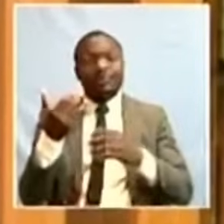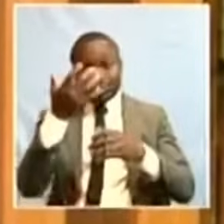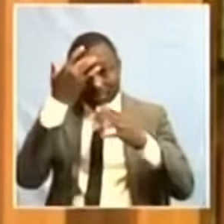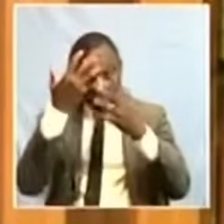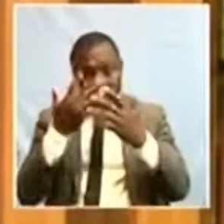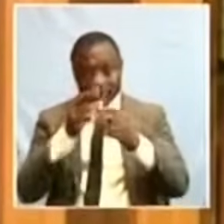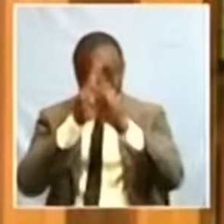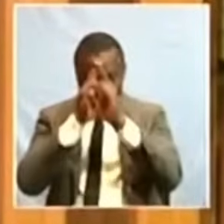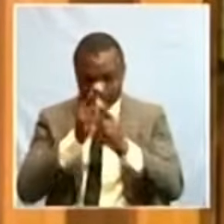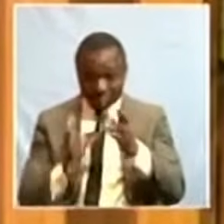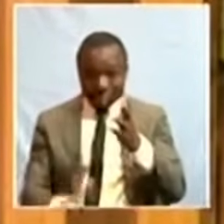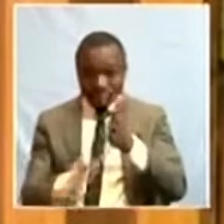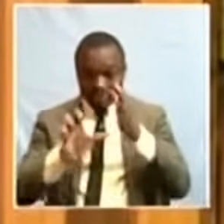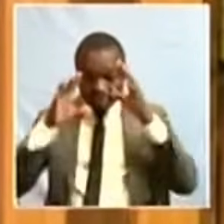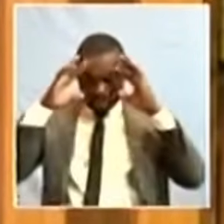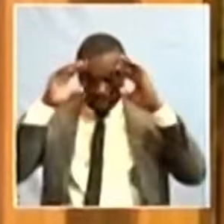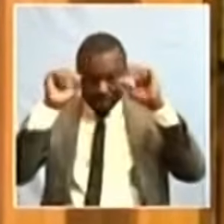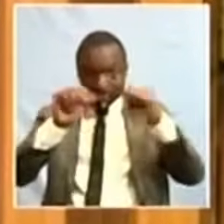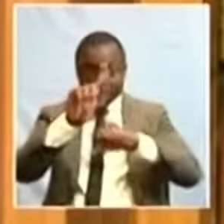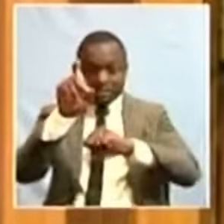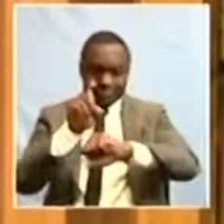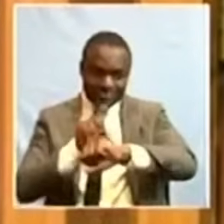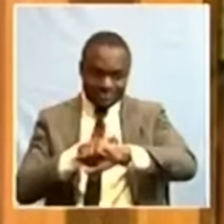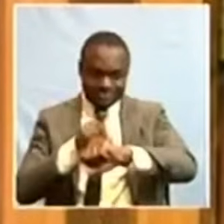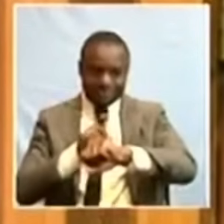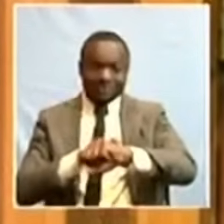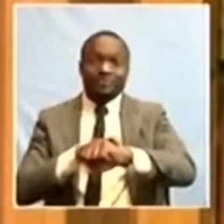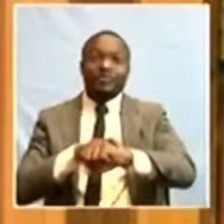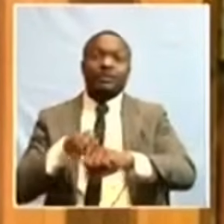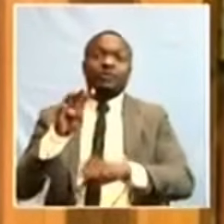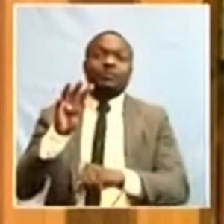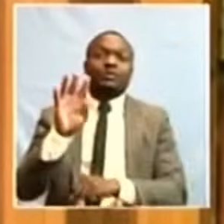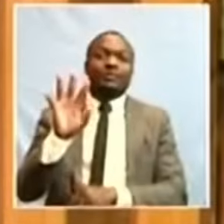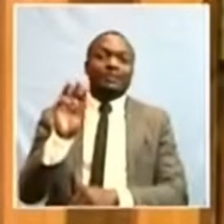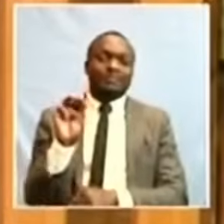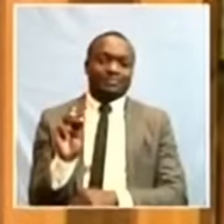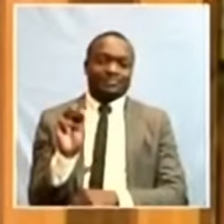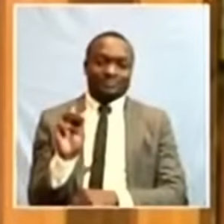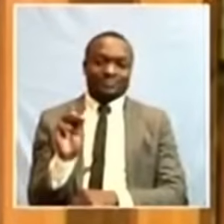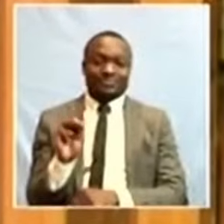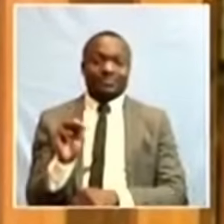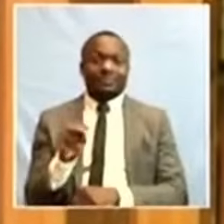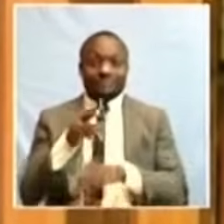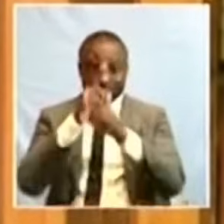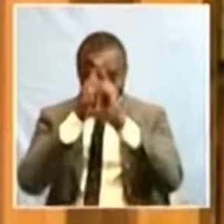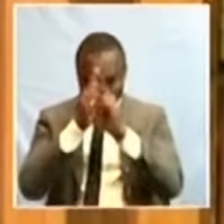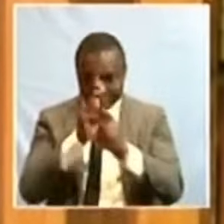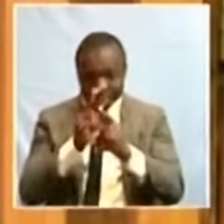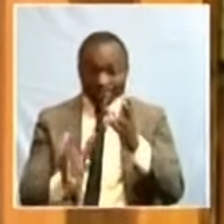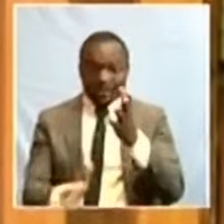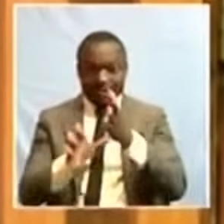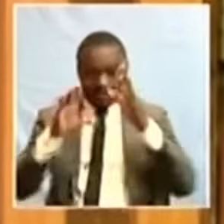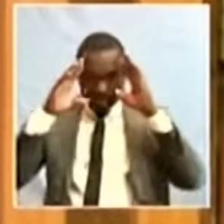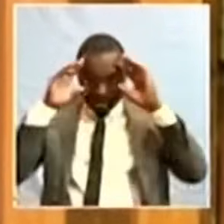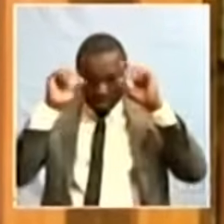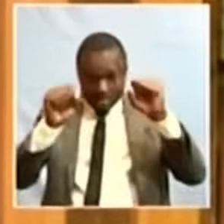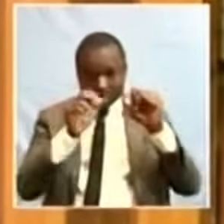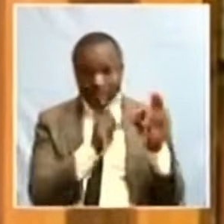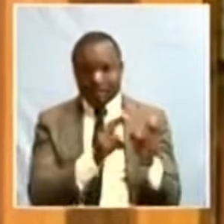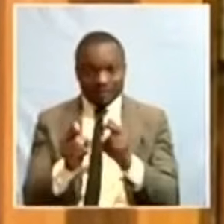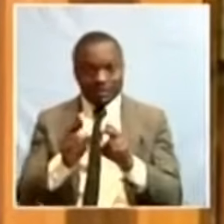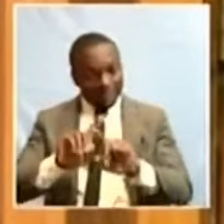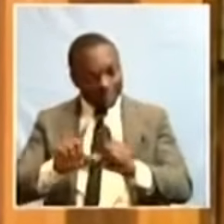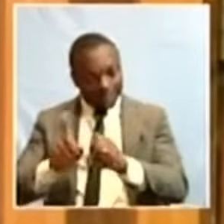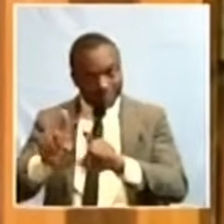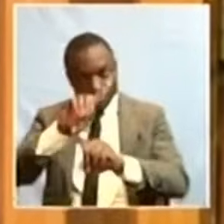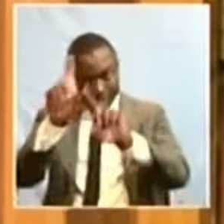expect Her Honor the Vice President's question time, which takes 45 minutes, where Her Honor the Vice President gets to respond to